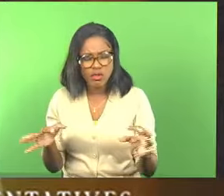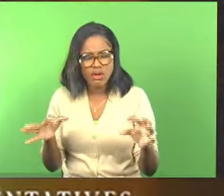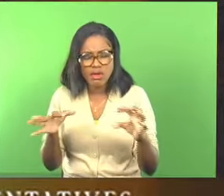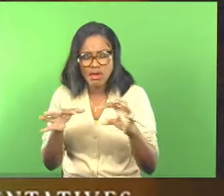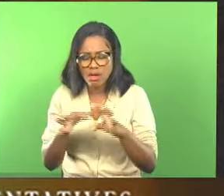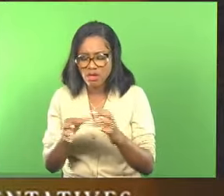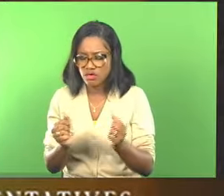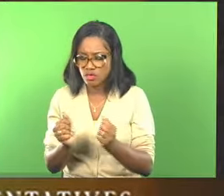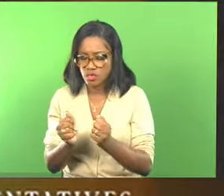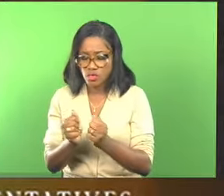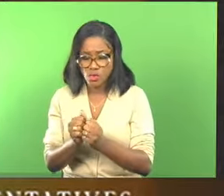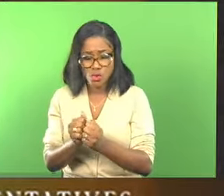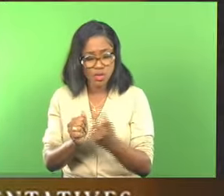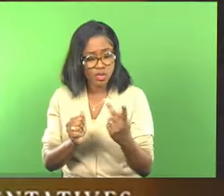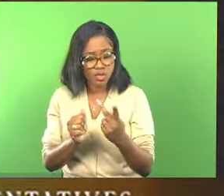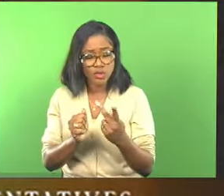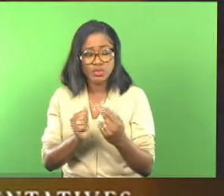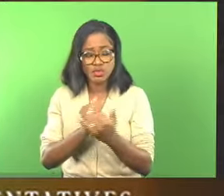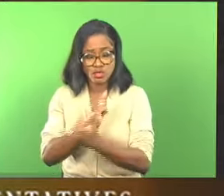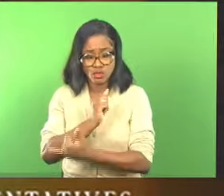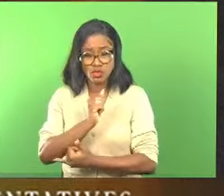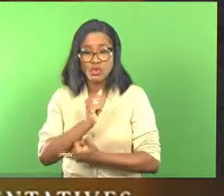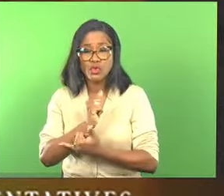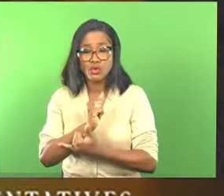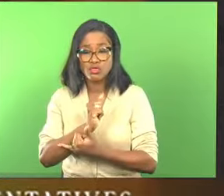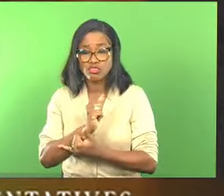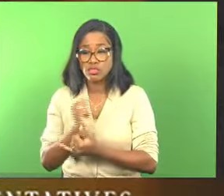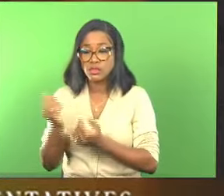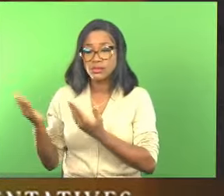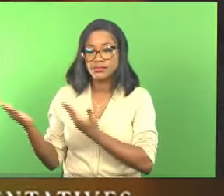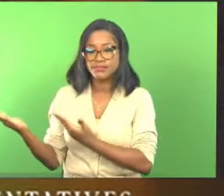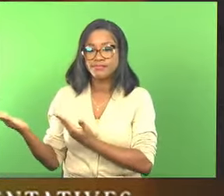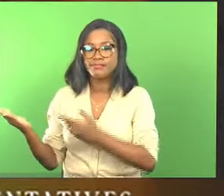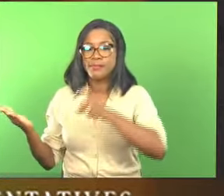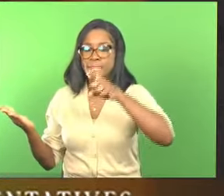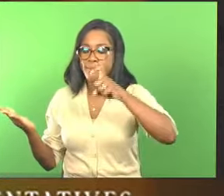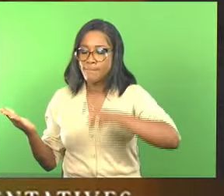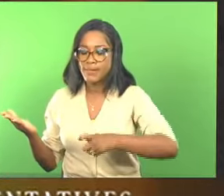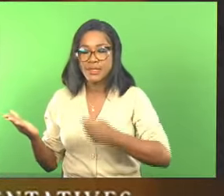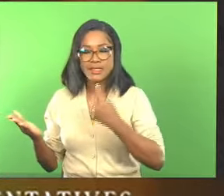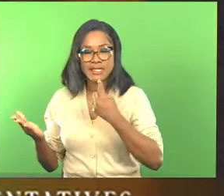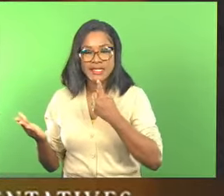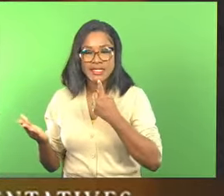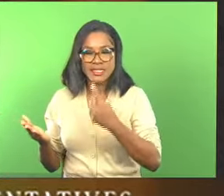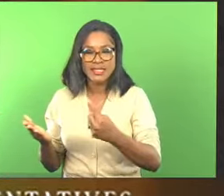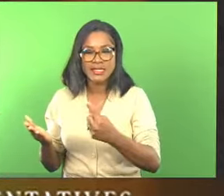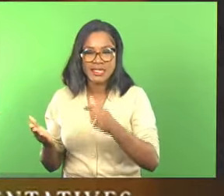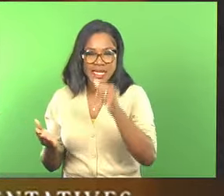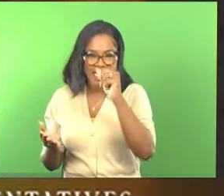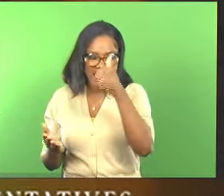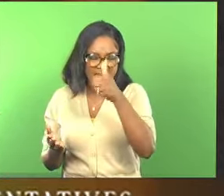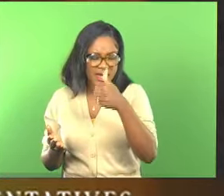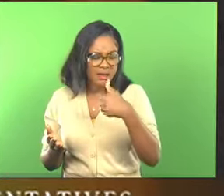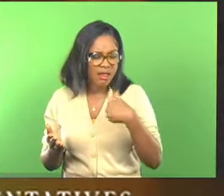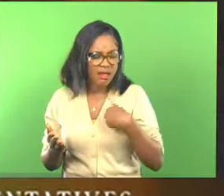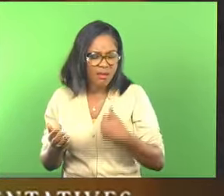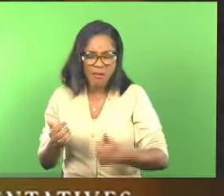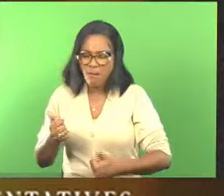two countries. I must say, Indians are among the